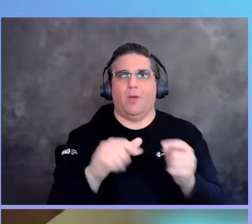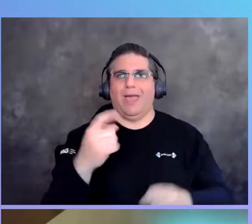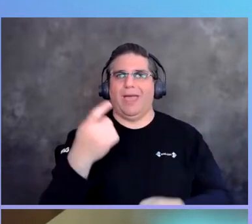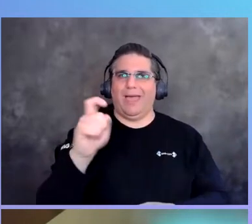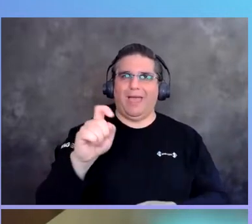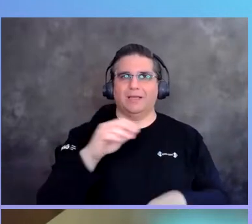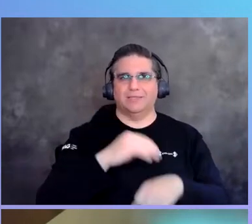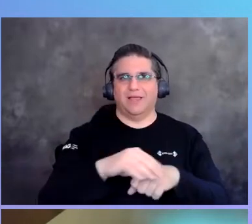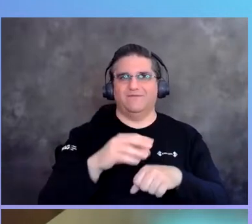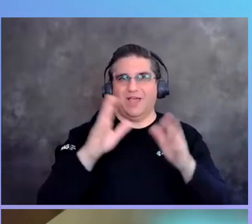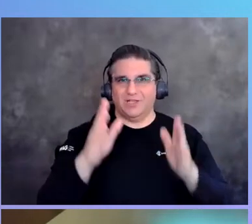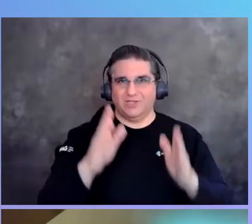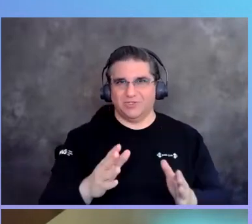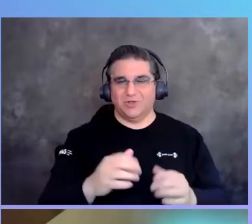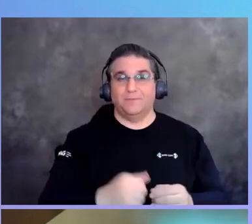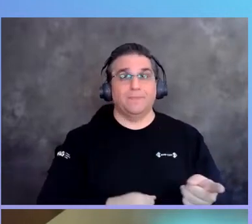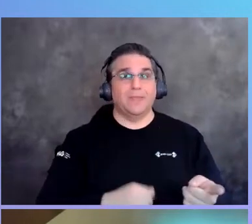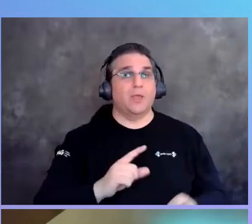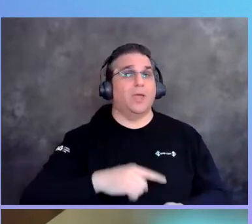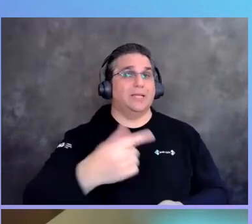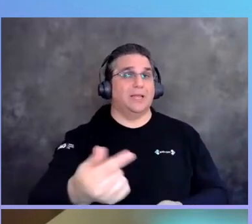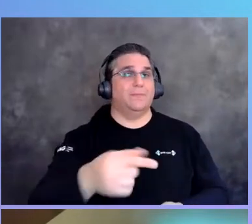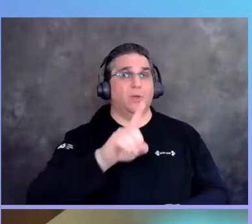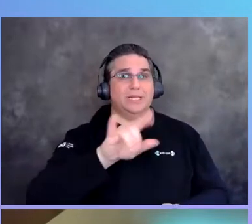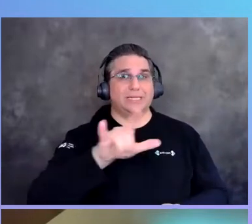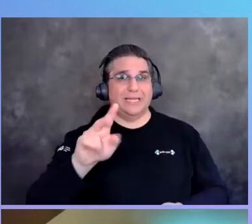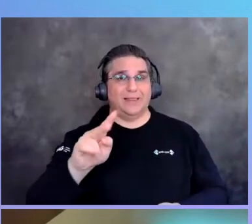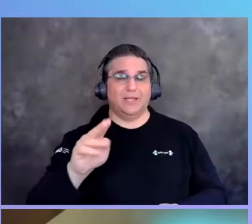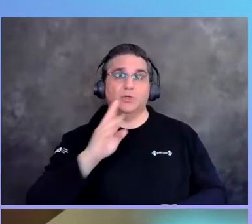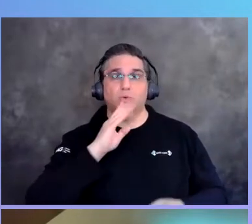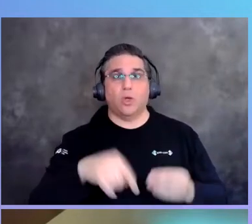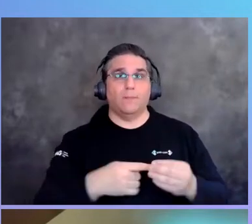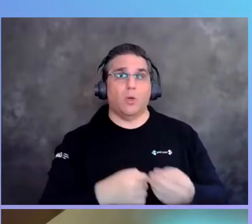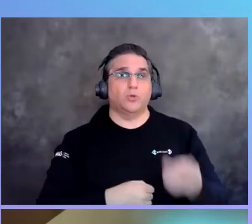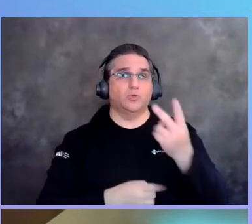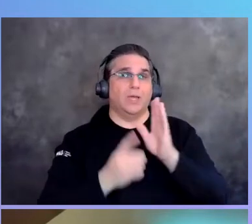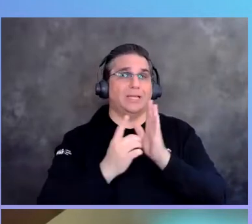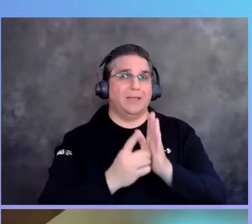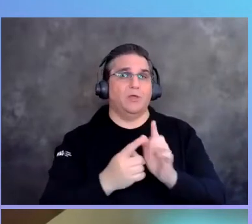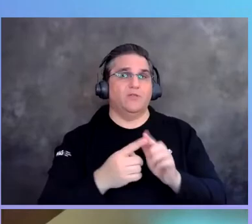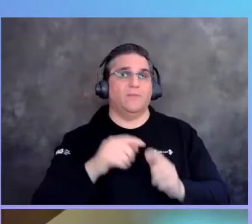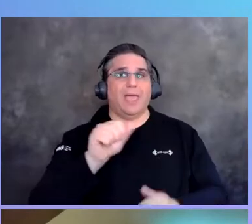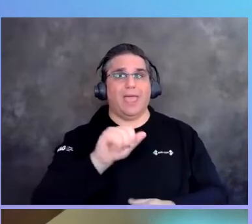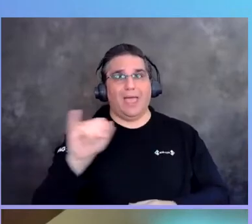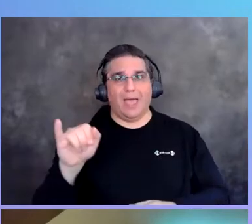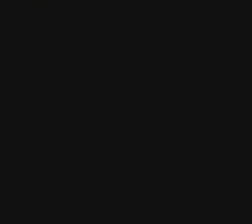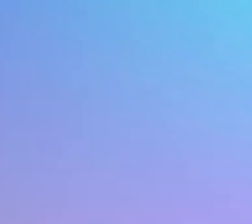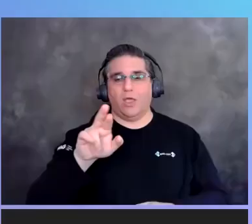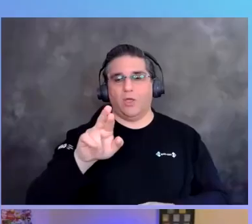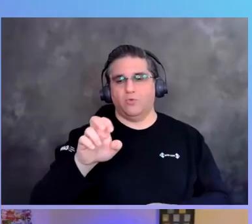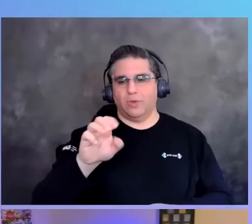So now I'll hand it over to Dylan, who will wrap us up with two very impressive demos from our AI remediation tool.